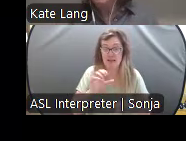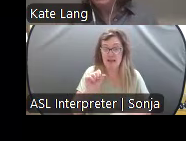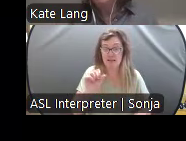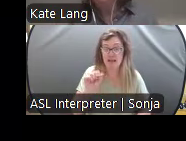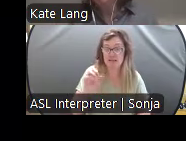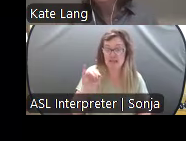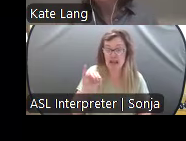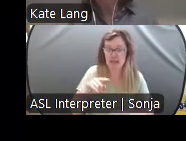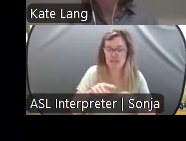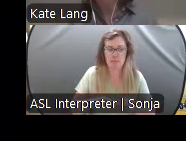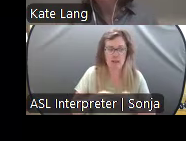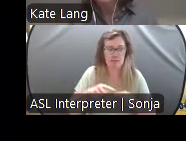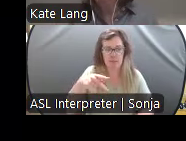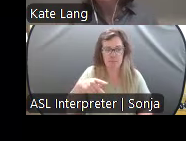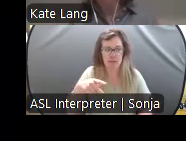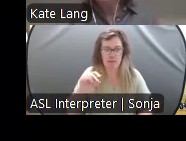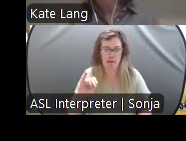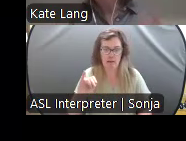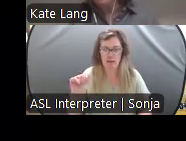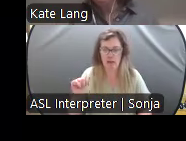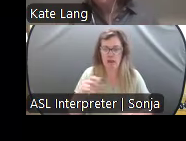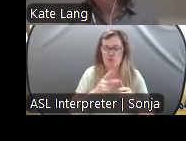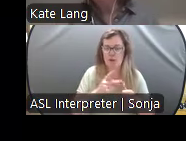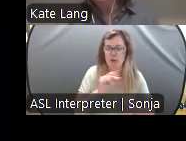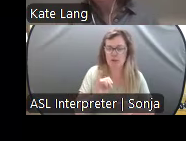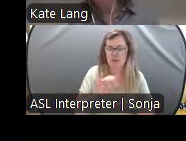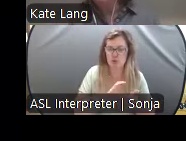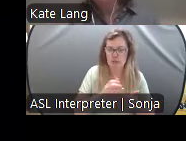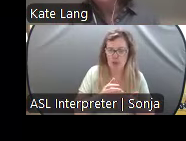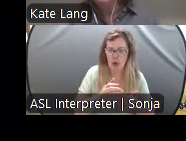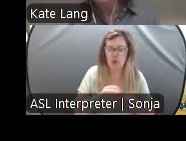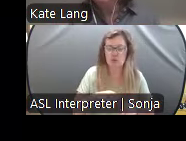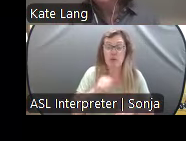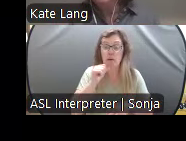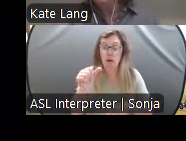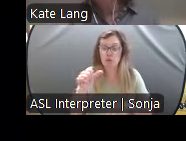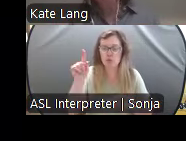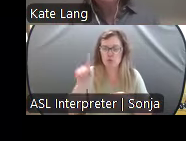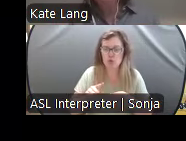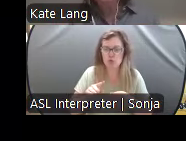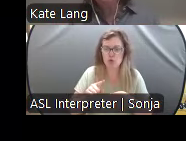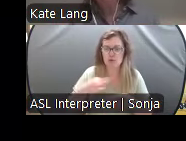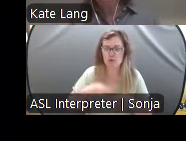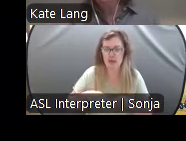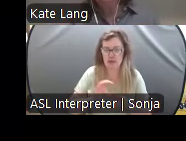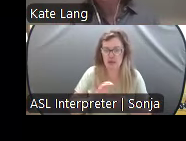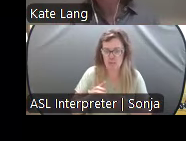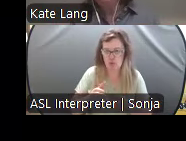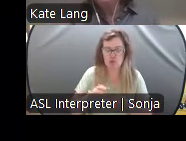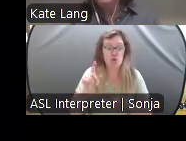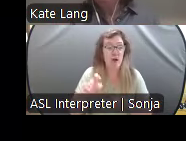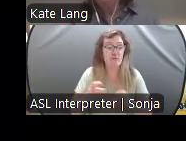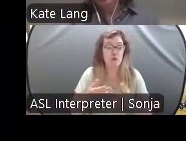your PIA, your primary insurance amount, at an unreduced benefit amount. You do have to go through the